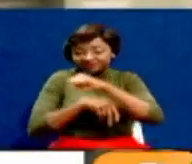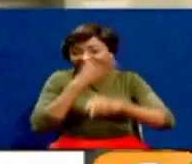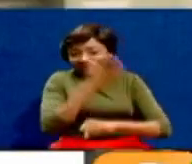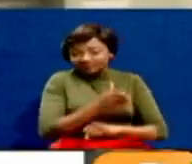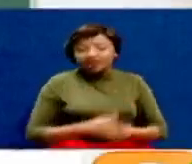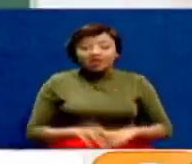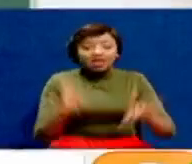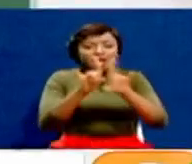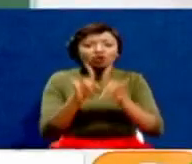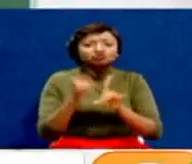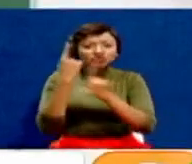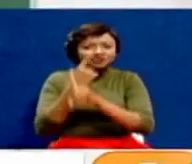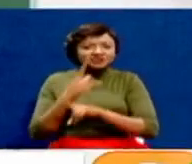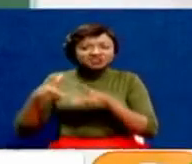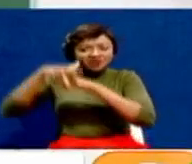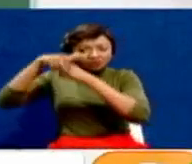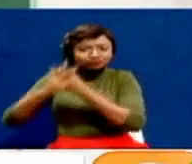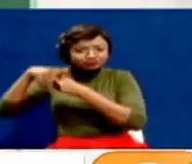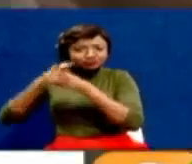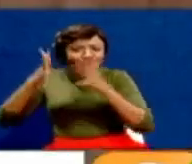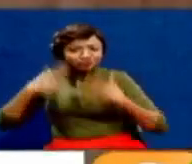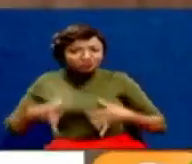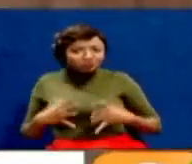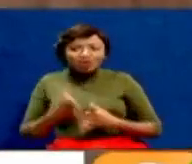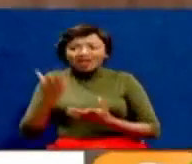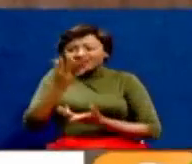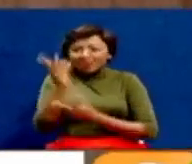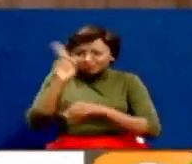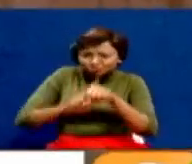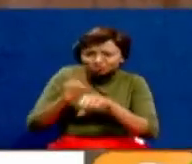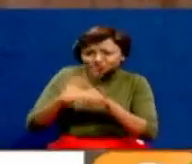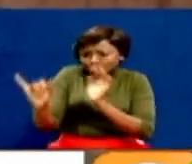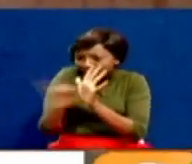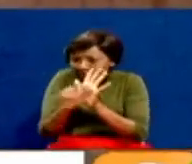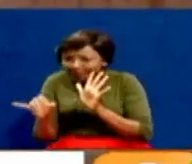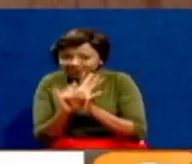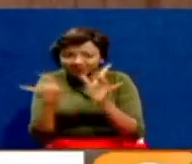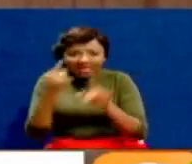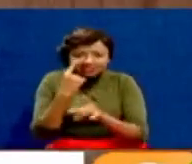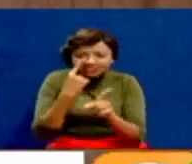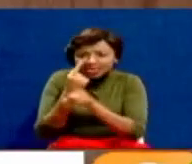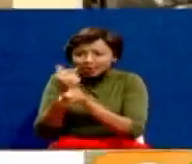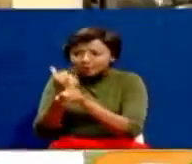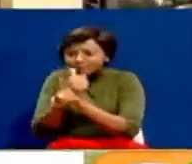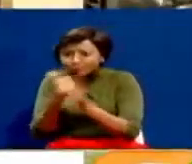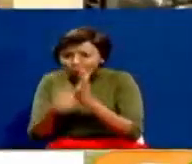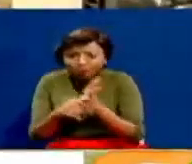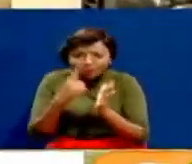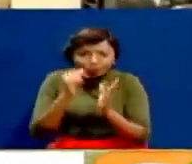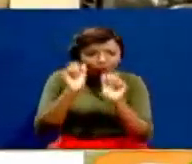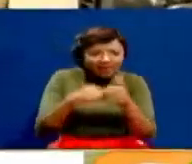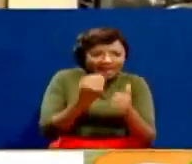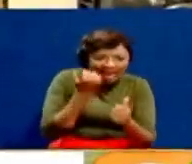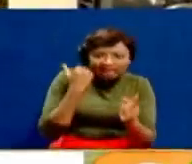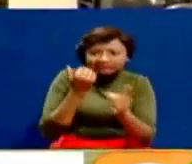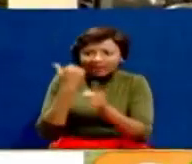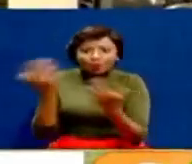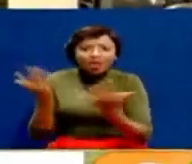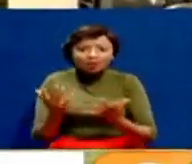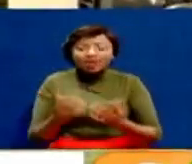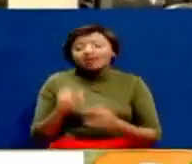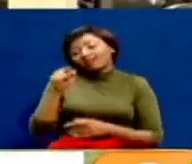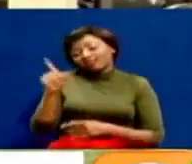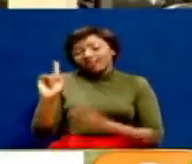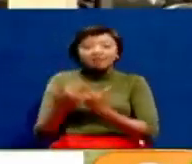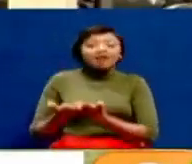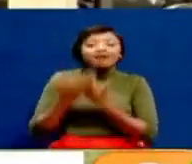also been used by the unscrupulous officers to identify and net potential victims. With the truth now bare on how